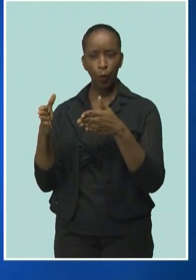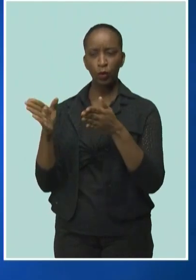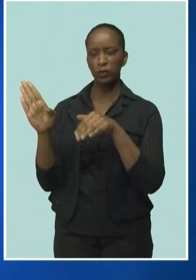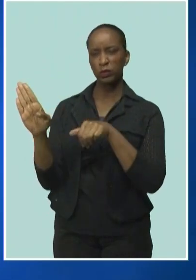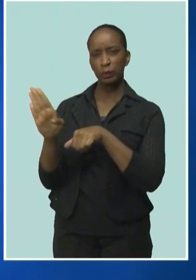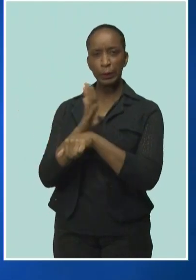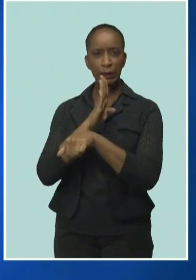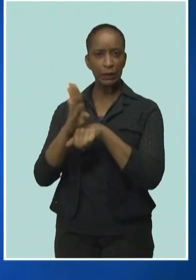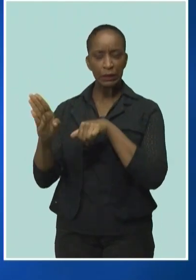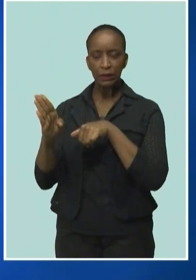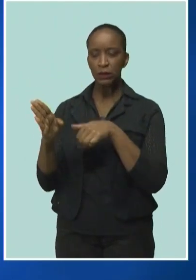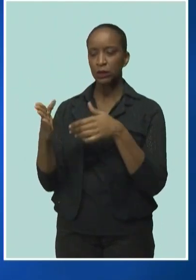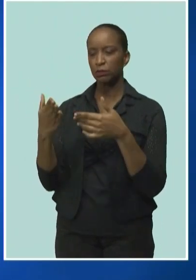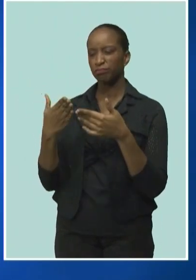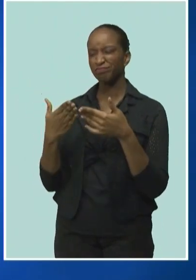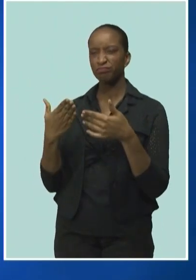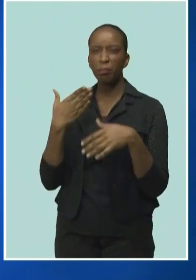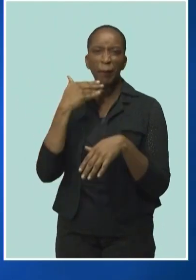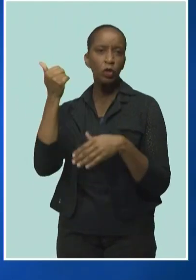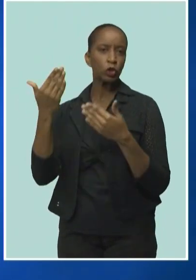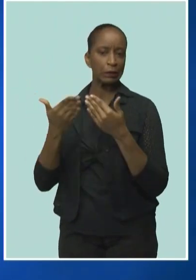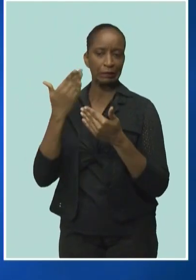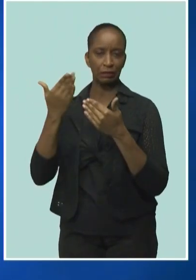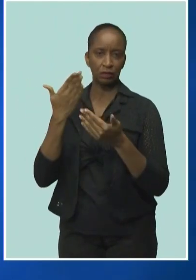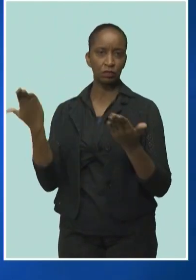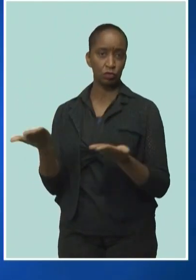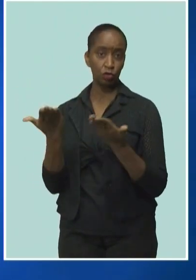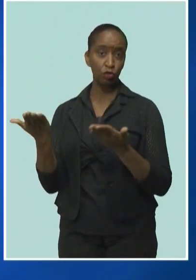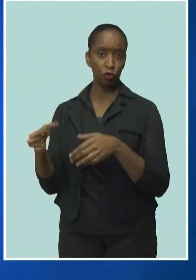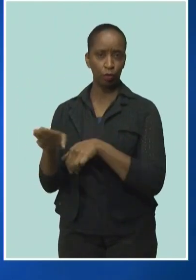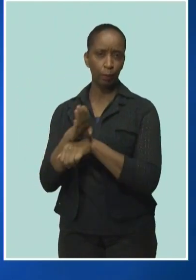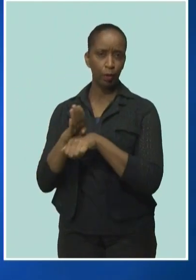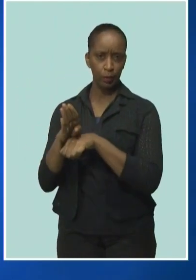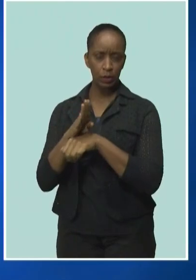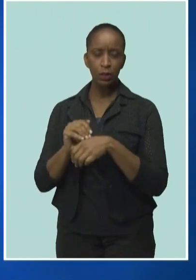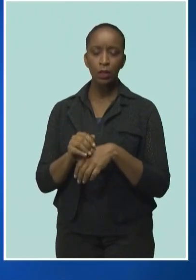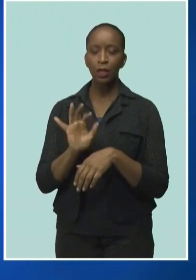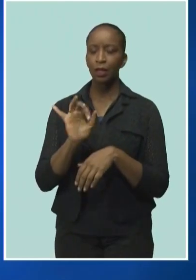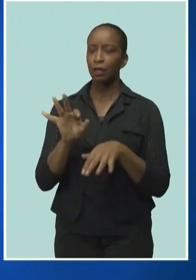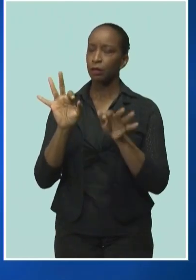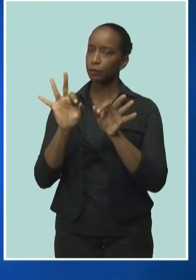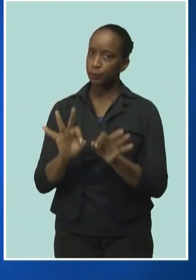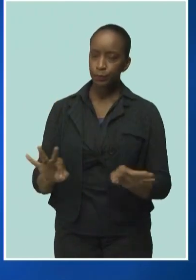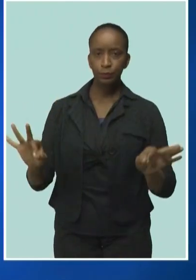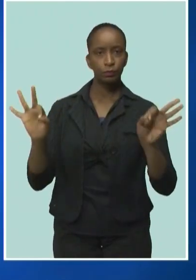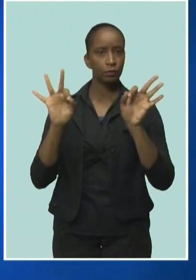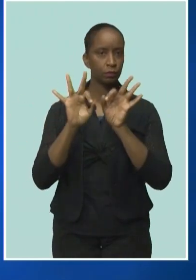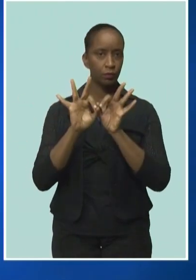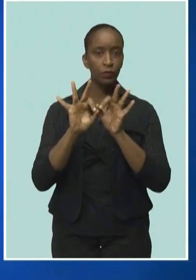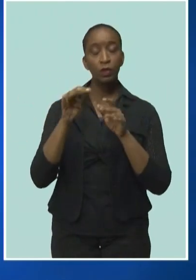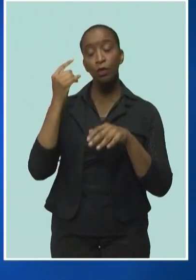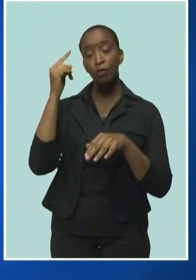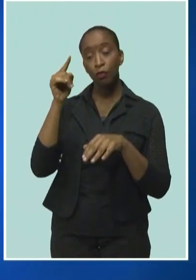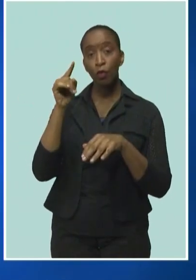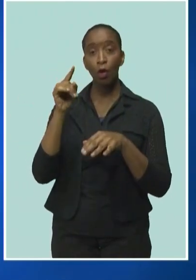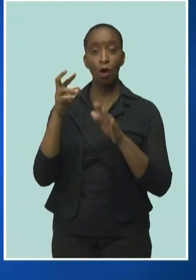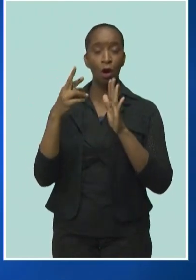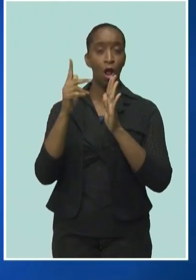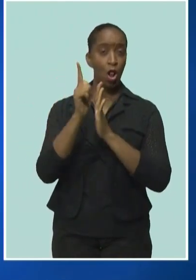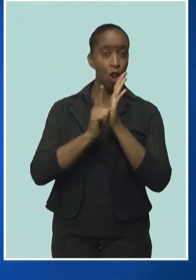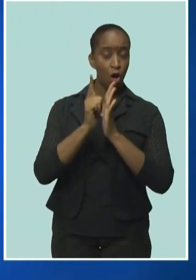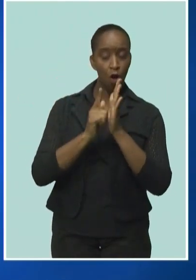Speaker, this is critical if we are to see greater efficiency in our regulatory compliance and in our